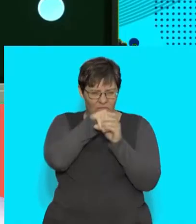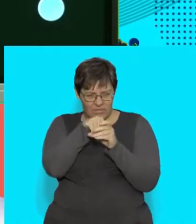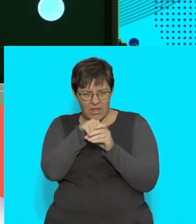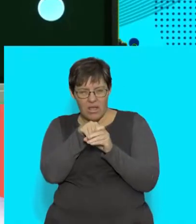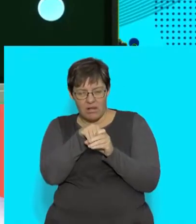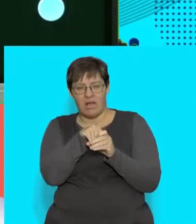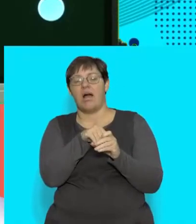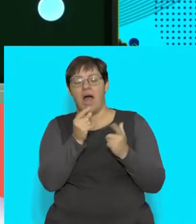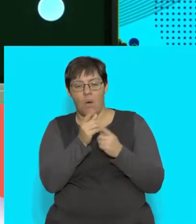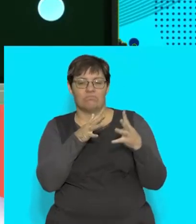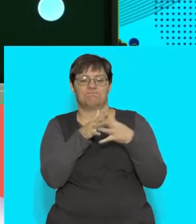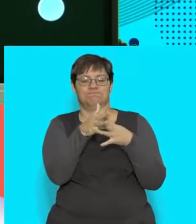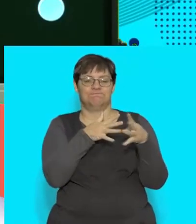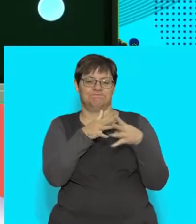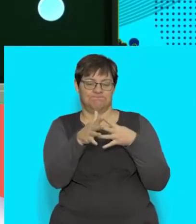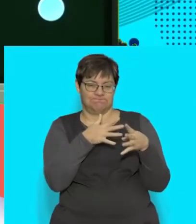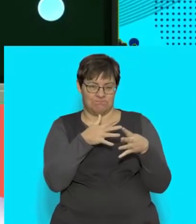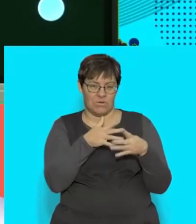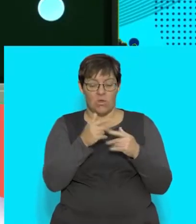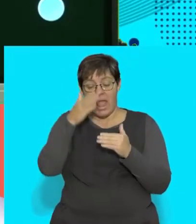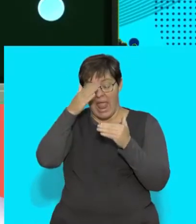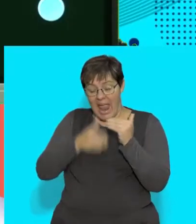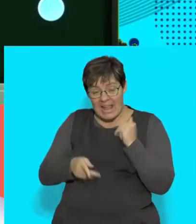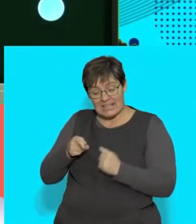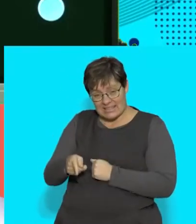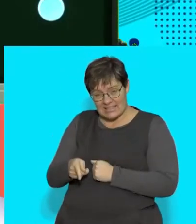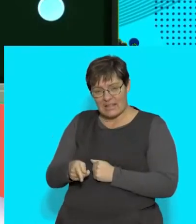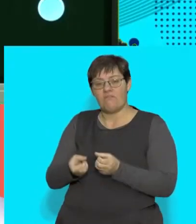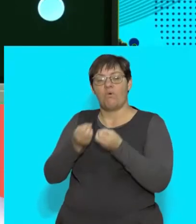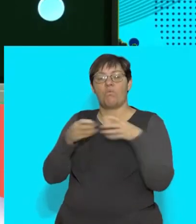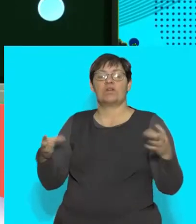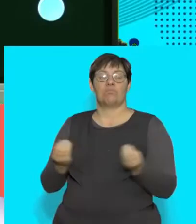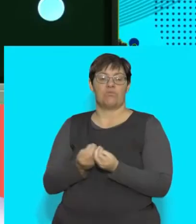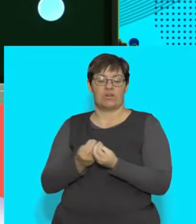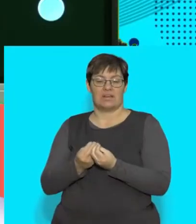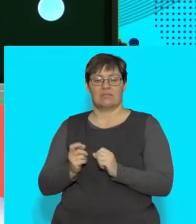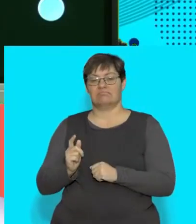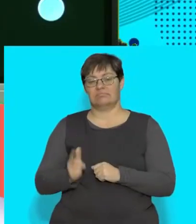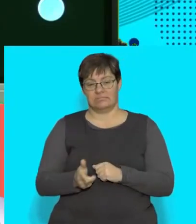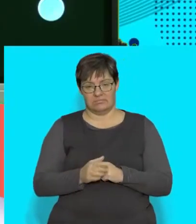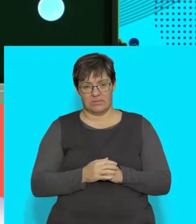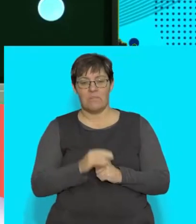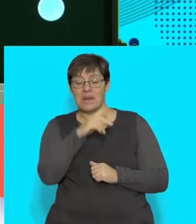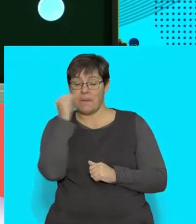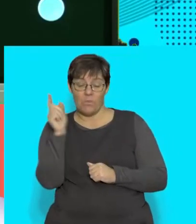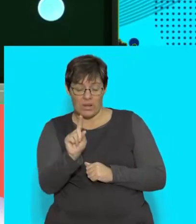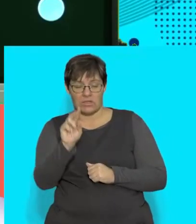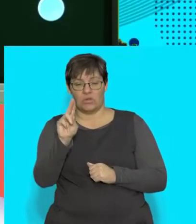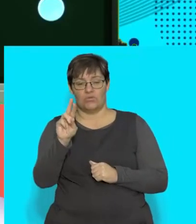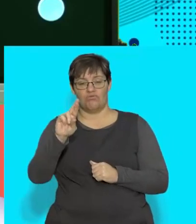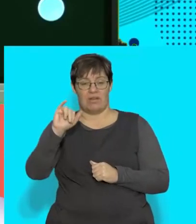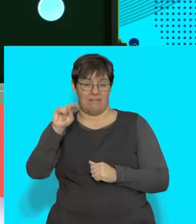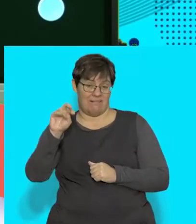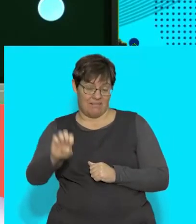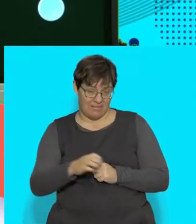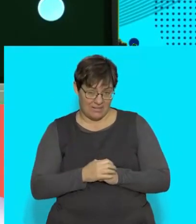to, right, filter. So at the end result, we've got this waste product that we're going to call urine. Okay,